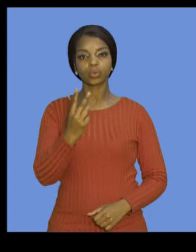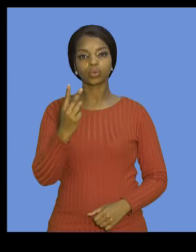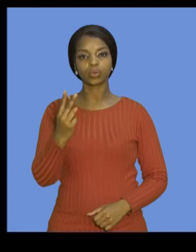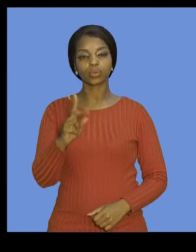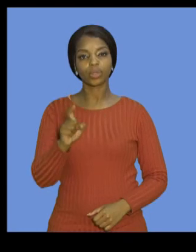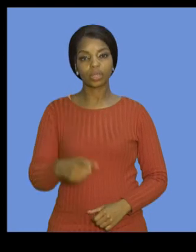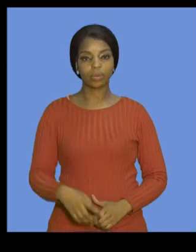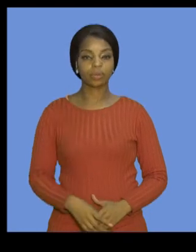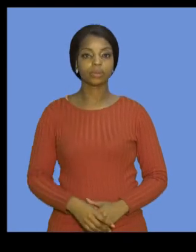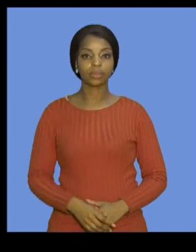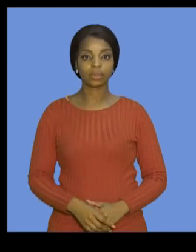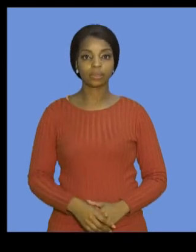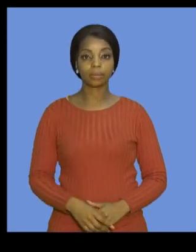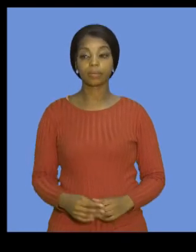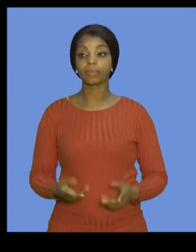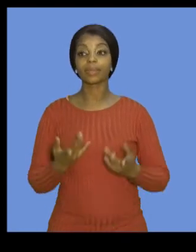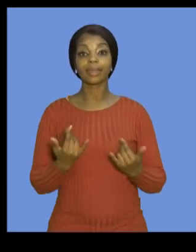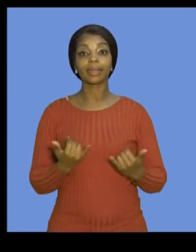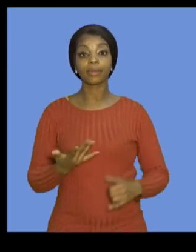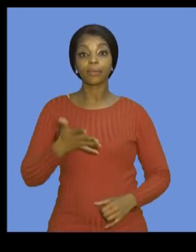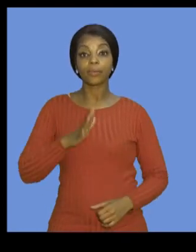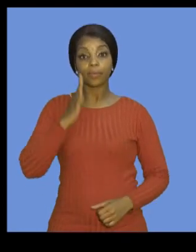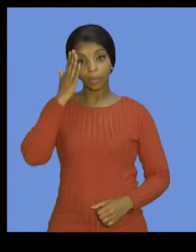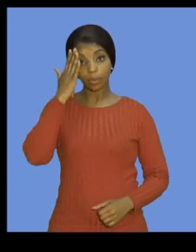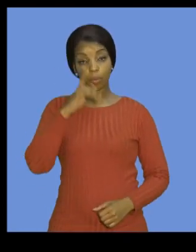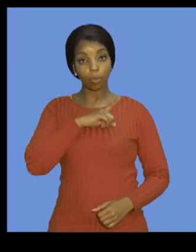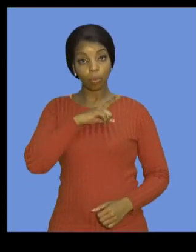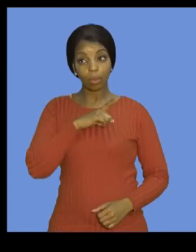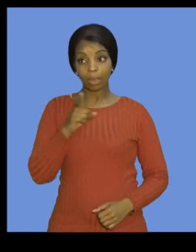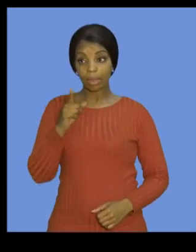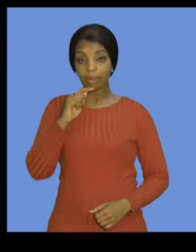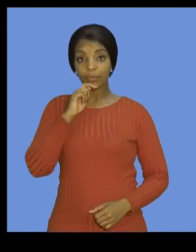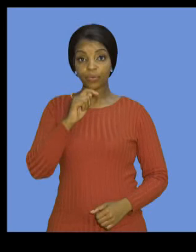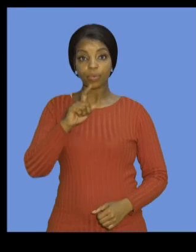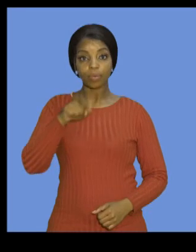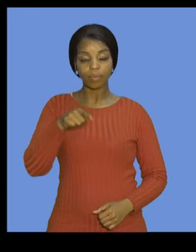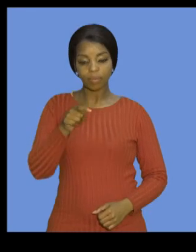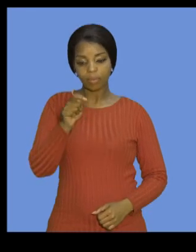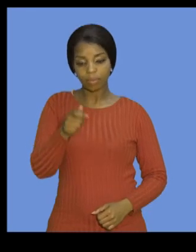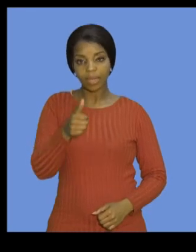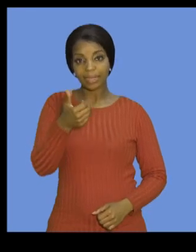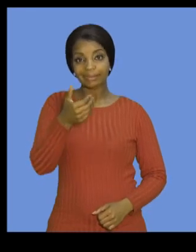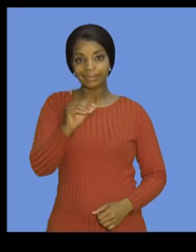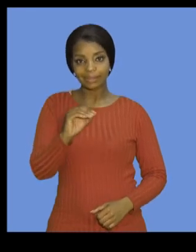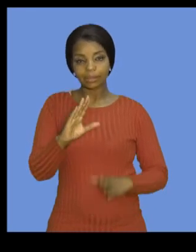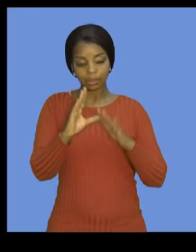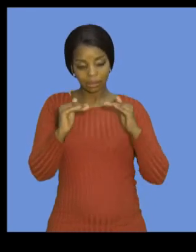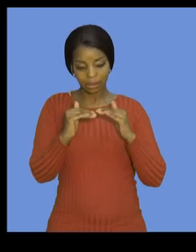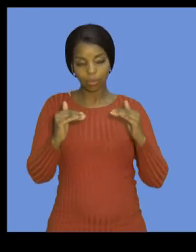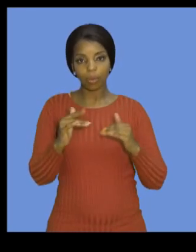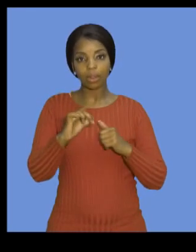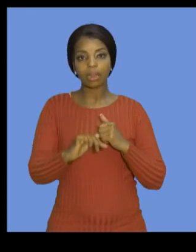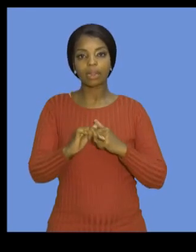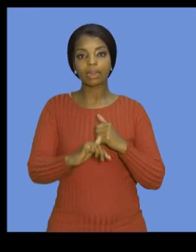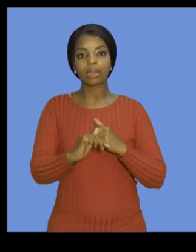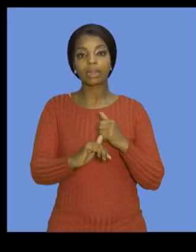222,000. Now we want to know that if this was to be paid in 60 equal installments, how